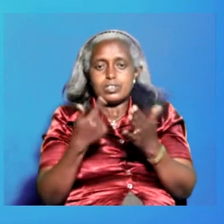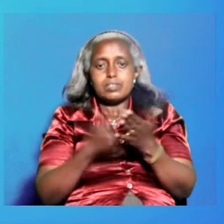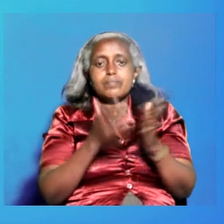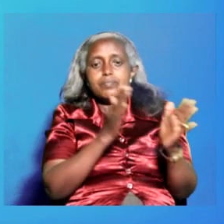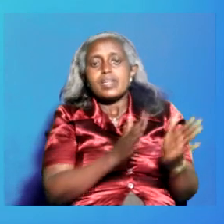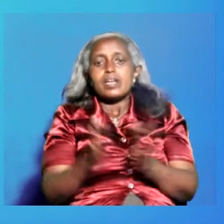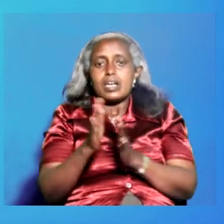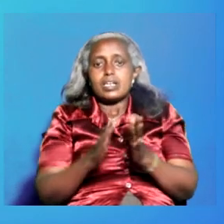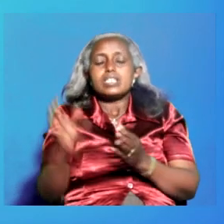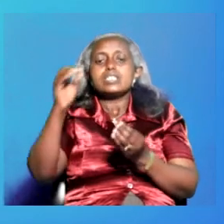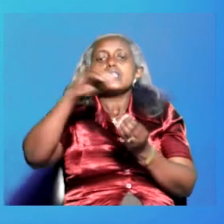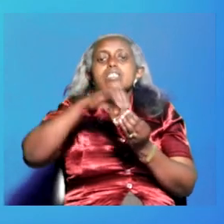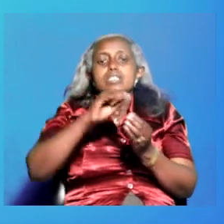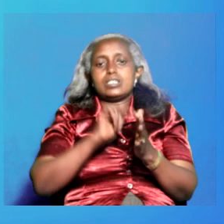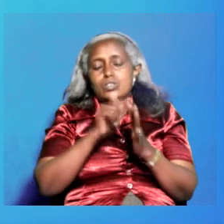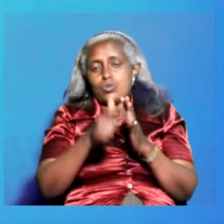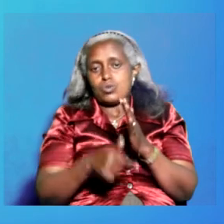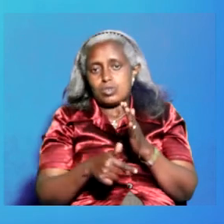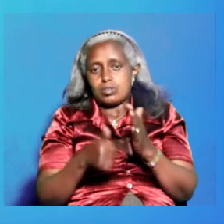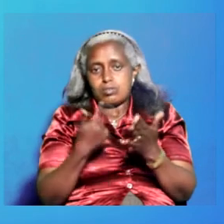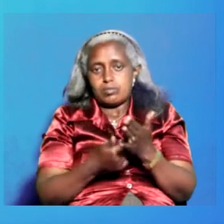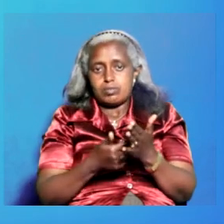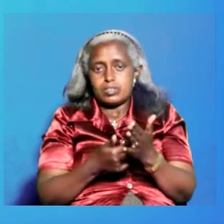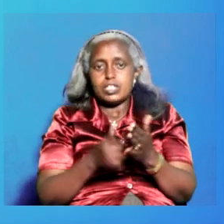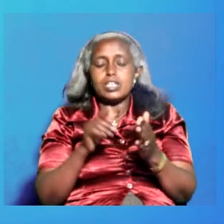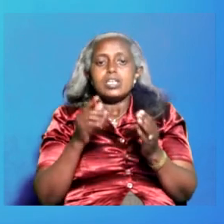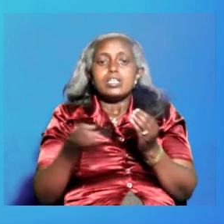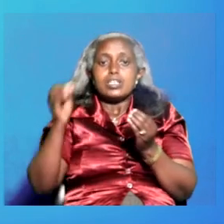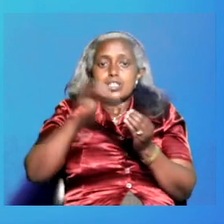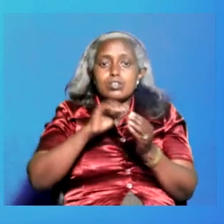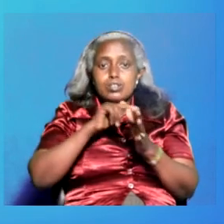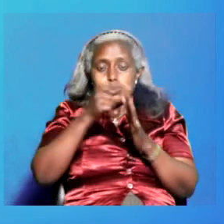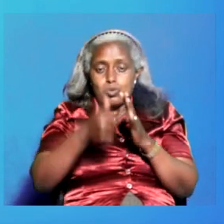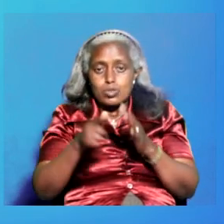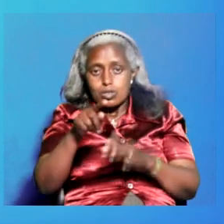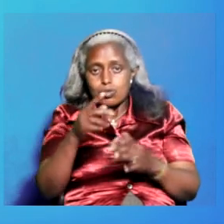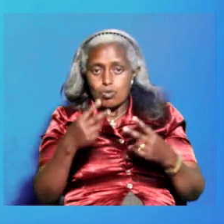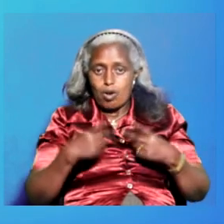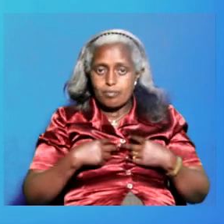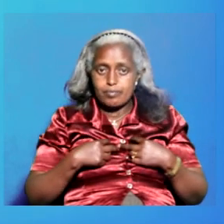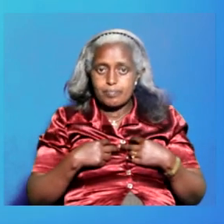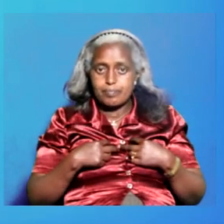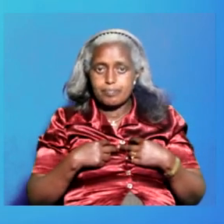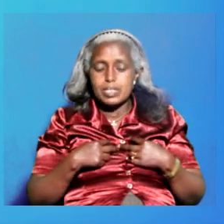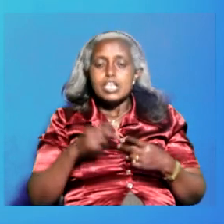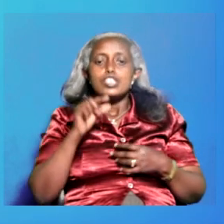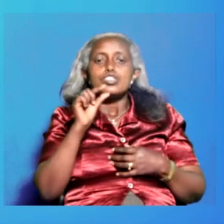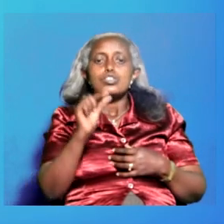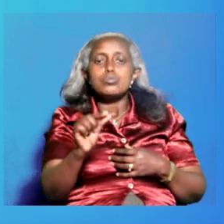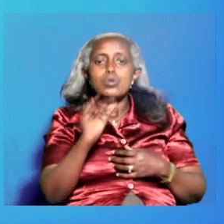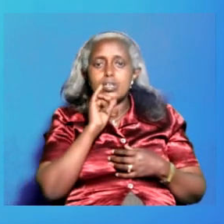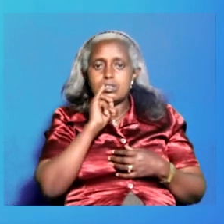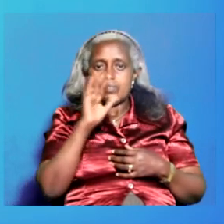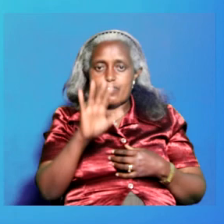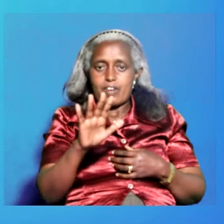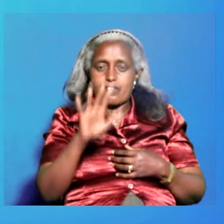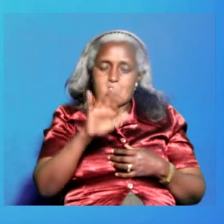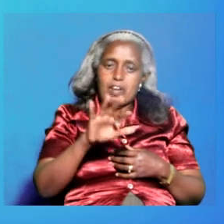arrange in increasing order. So when you arrange in increasing order, you have the smaller is